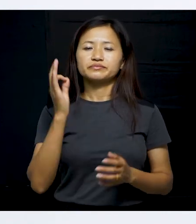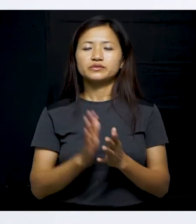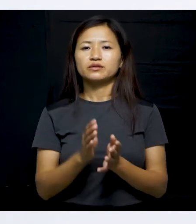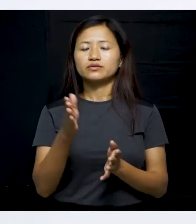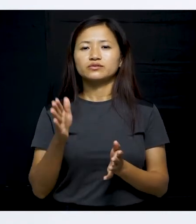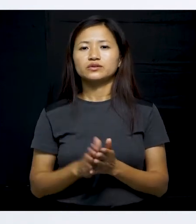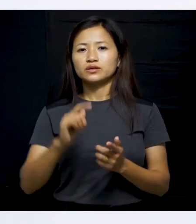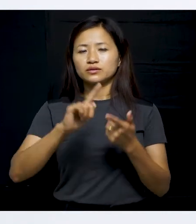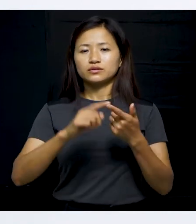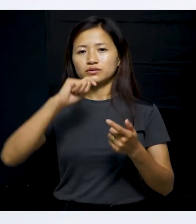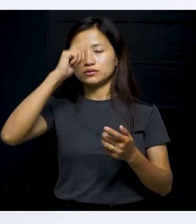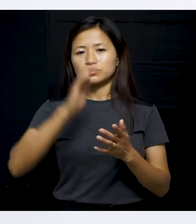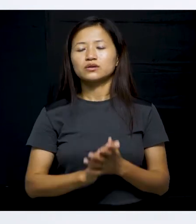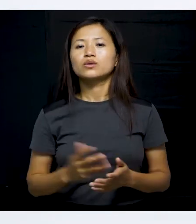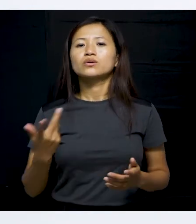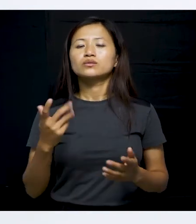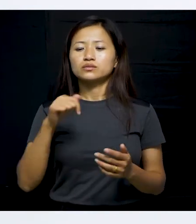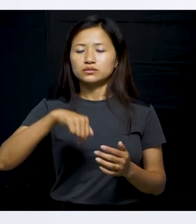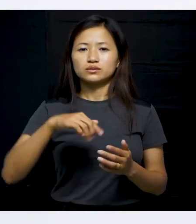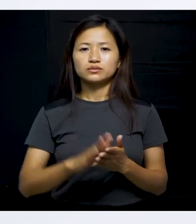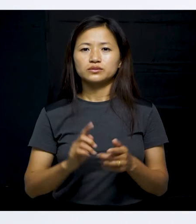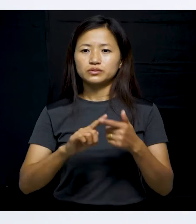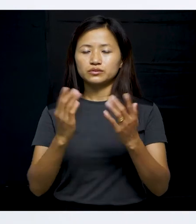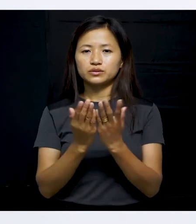all these informations and knowledges. So people do not